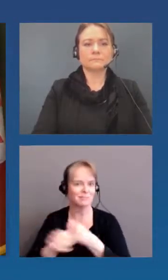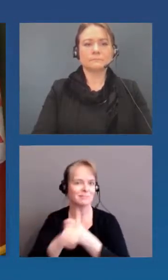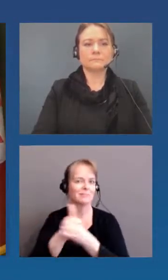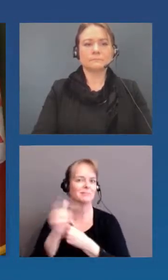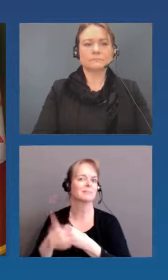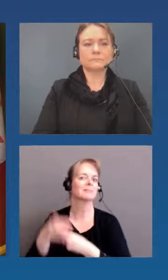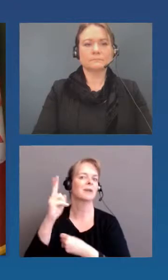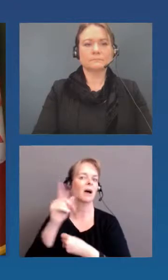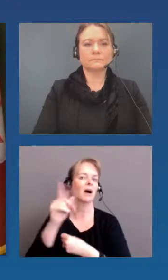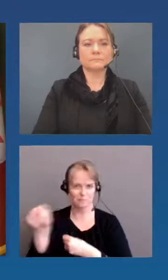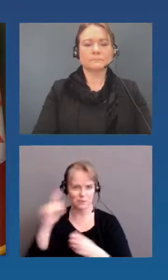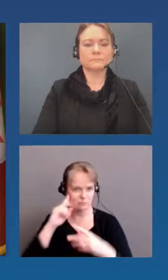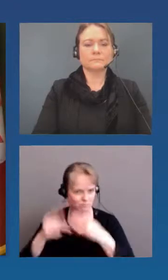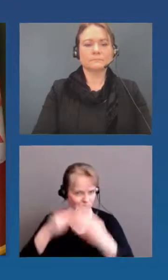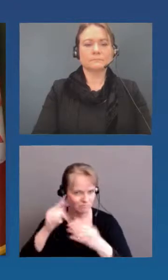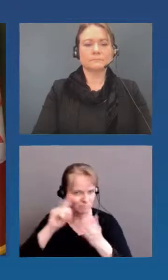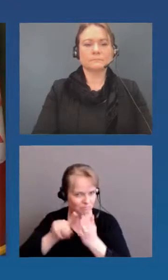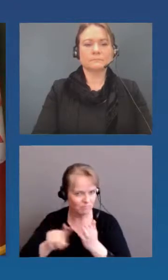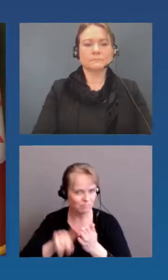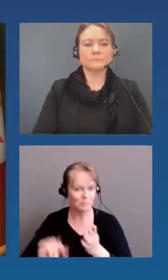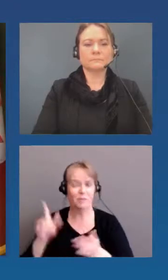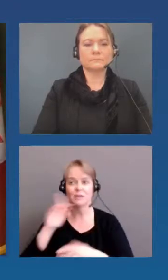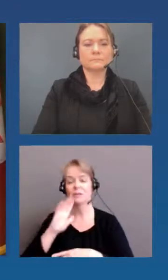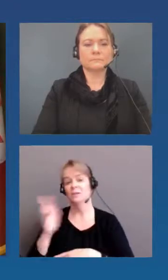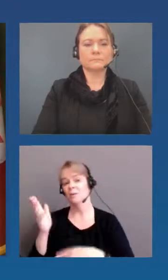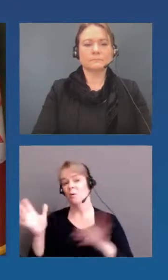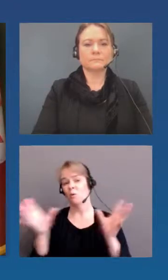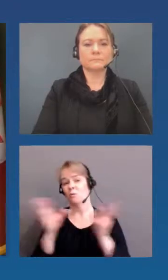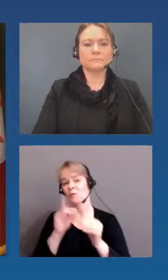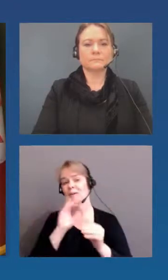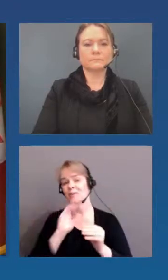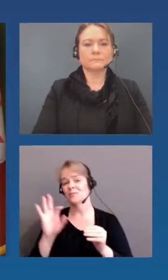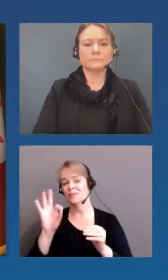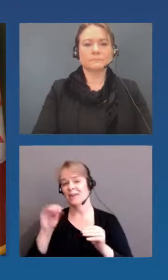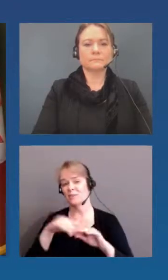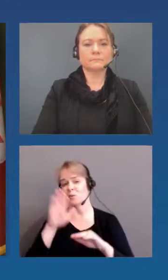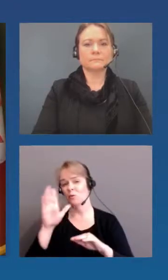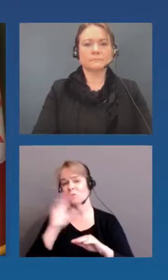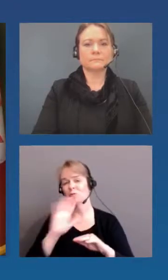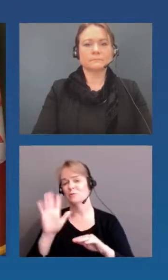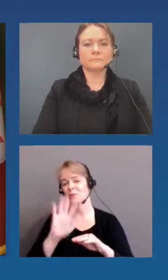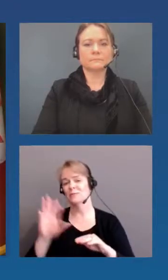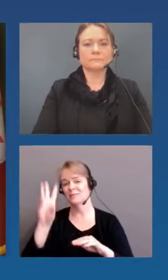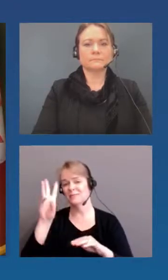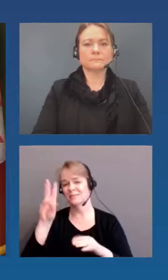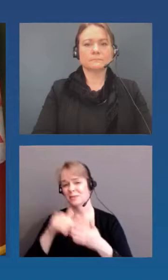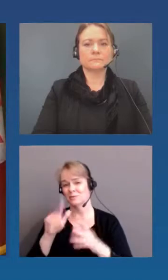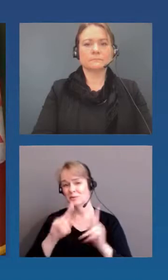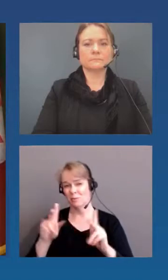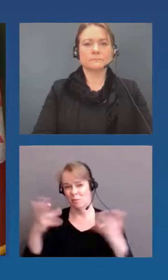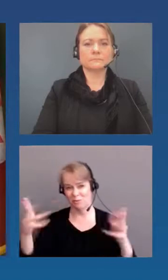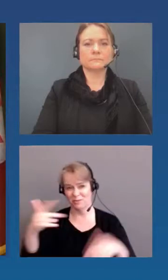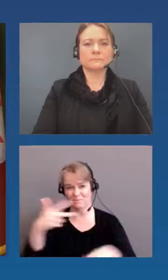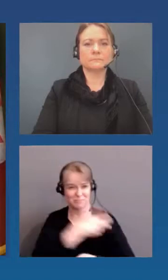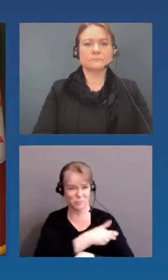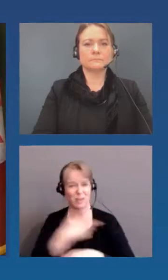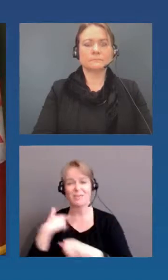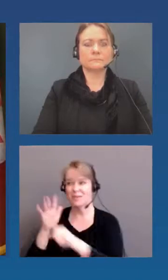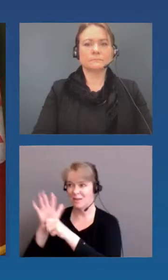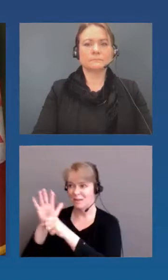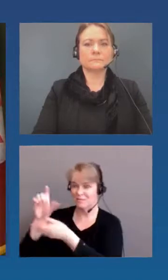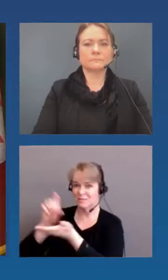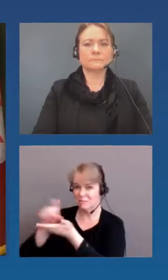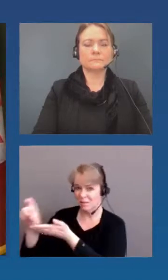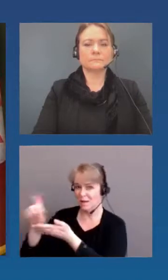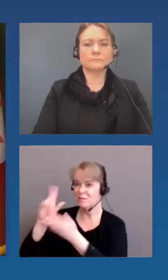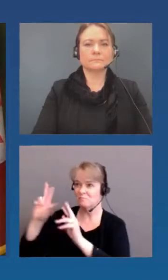identified, about 6,000 people 90 and over, and so we believe we have enough supply to then open up for them. So that's what we've done.